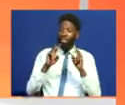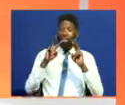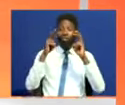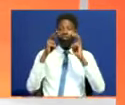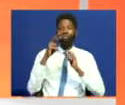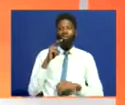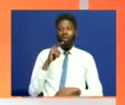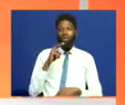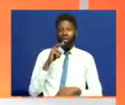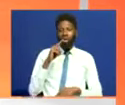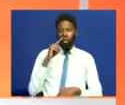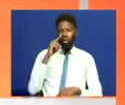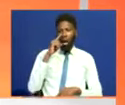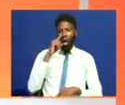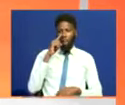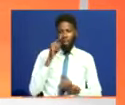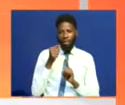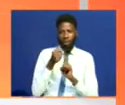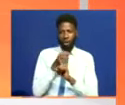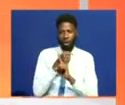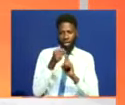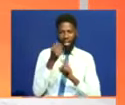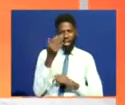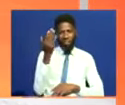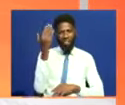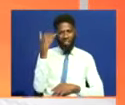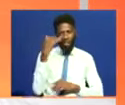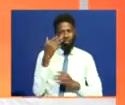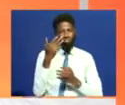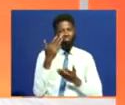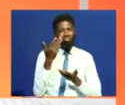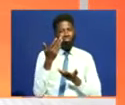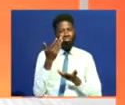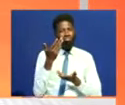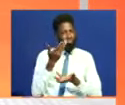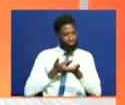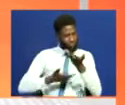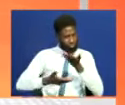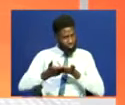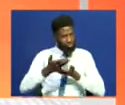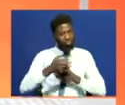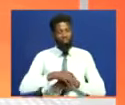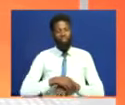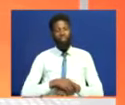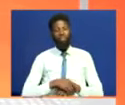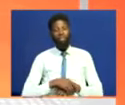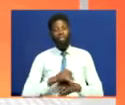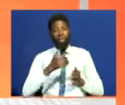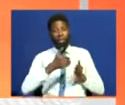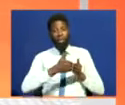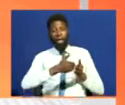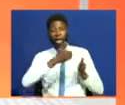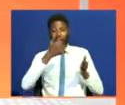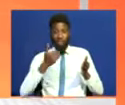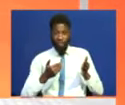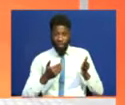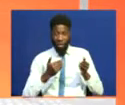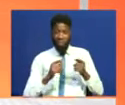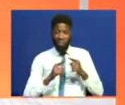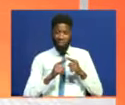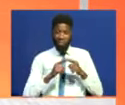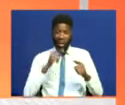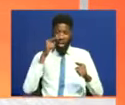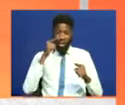discussed, before it gets to a murder situation, mm-hmm. it starts by someone pointing a finger